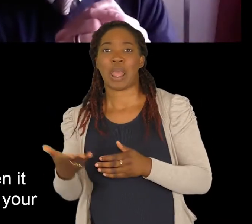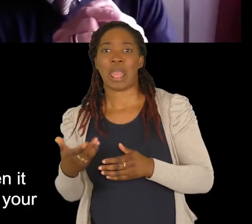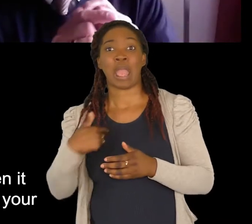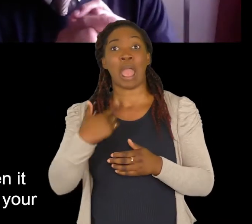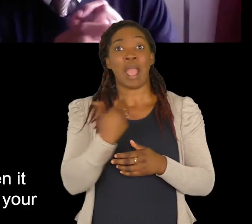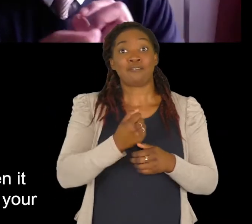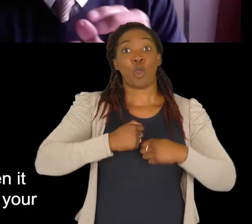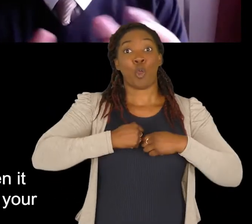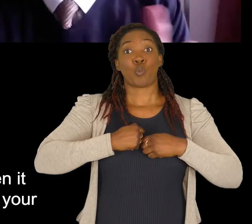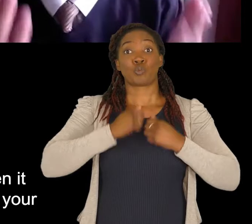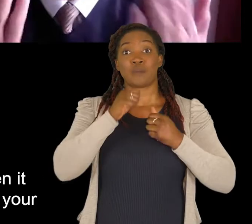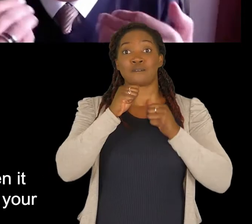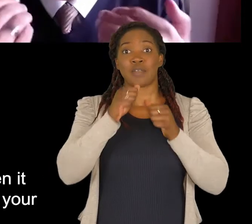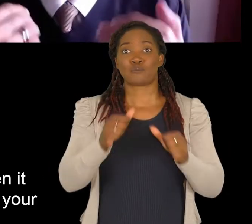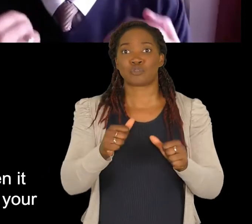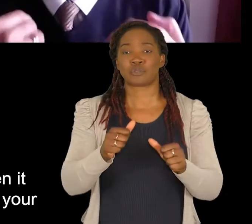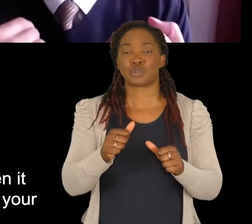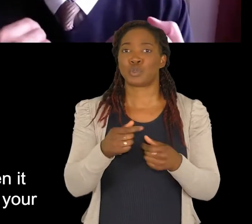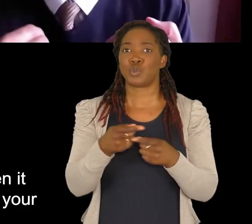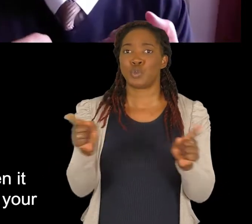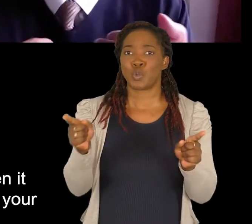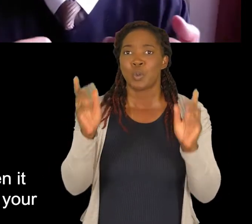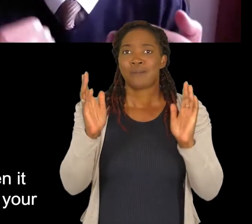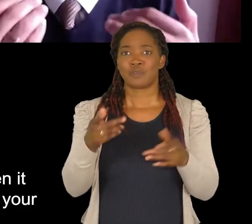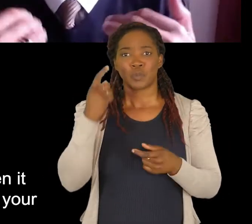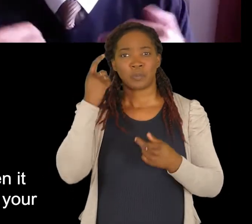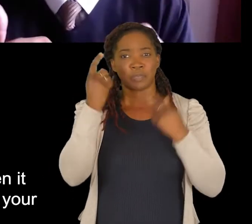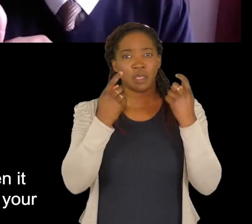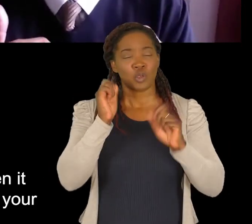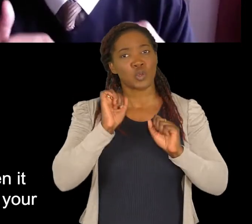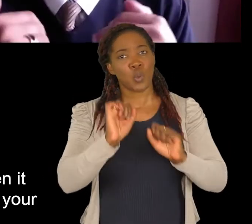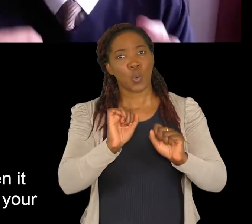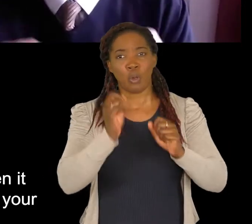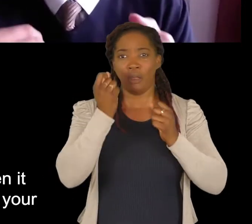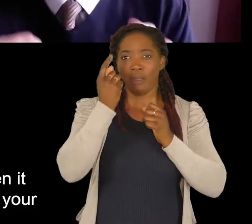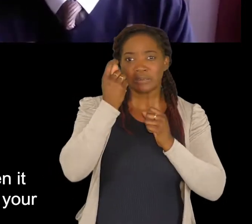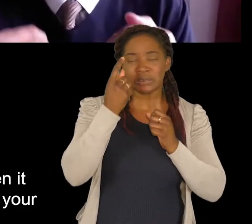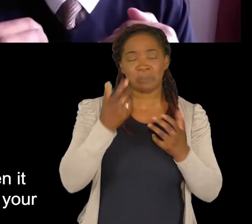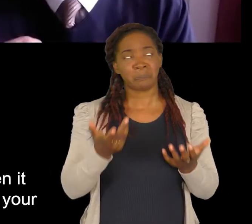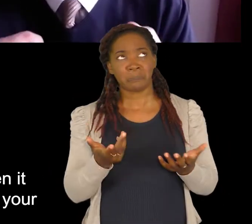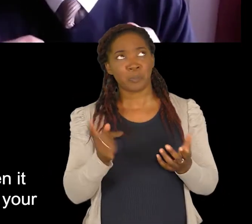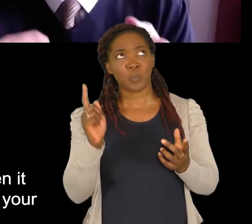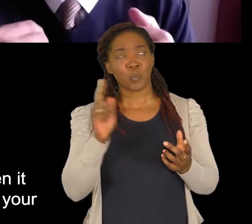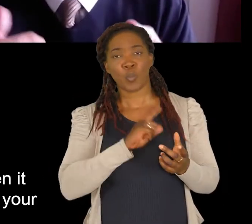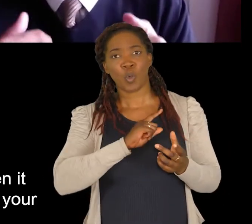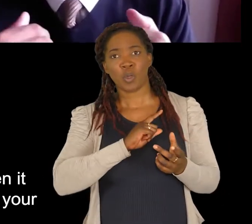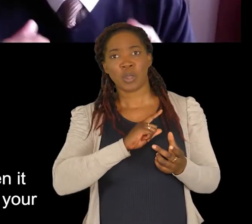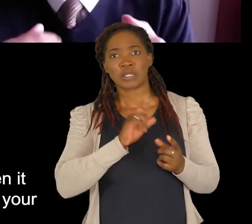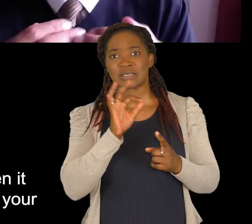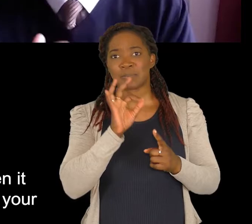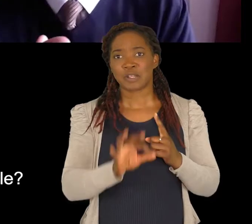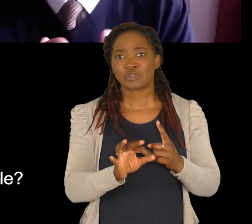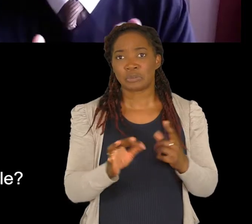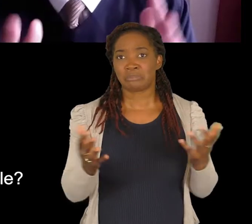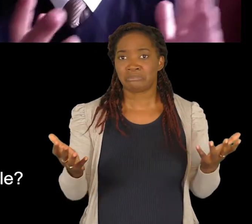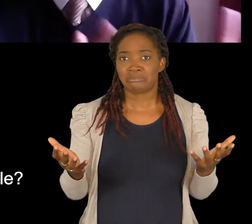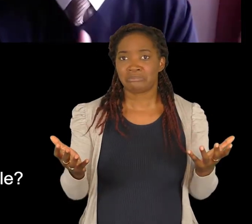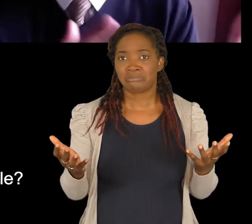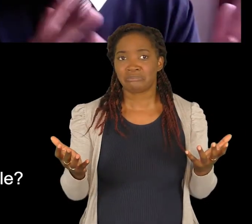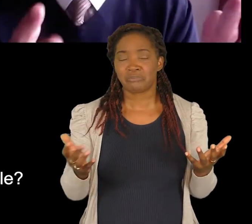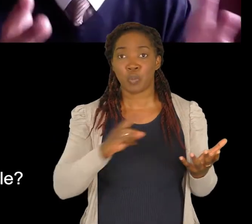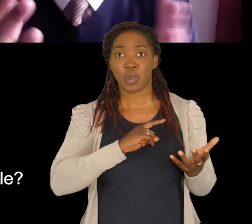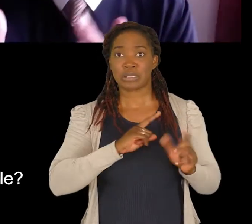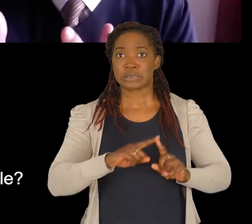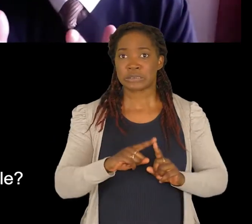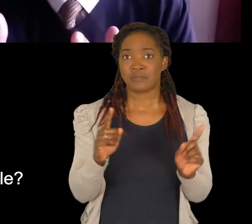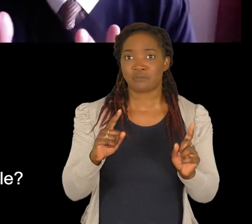particular favorites, right? So you have to think, when it comes to your idea, what's so special about your idea that